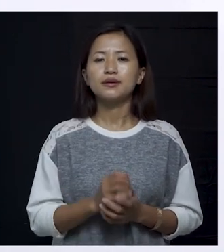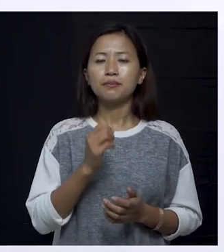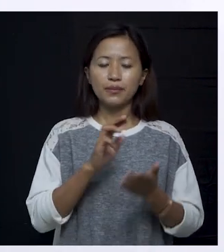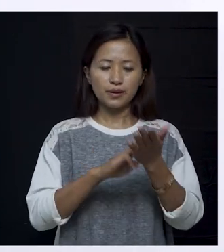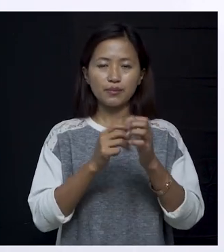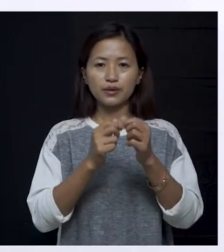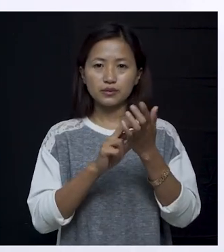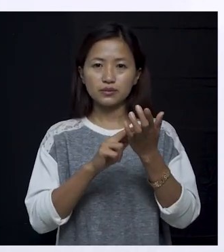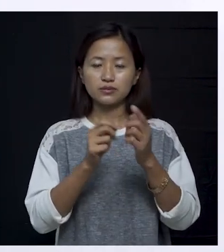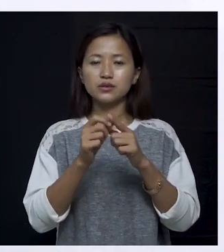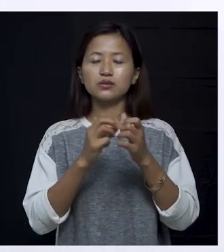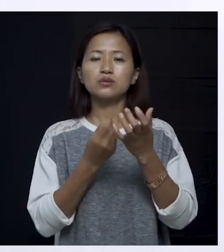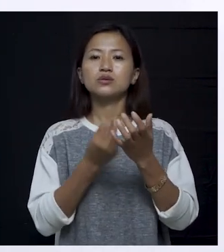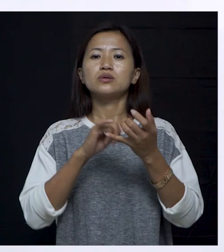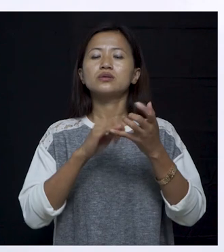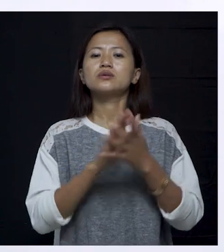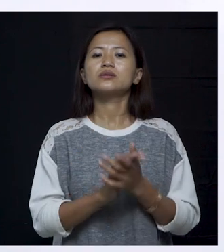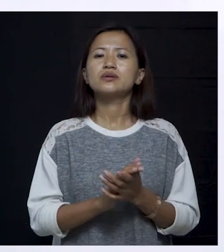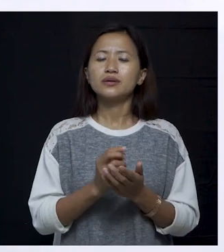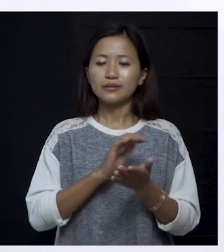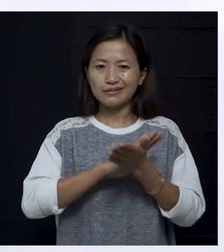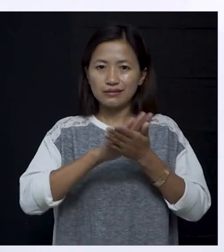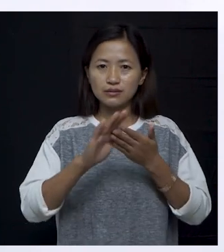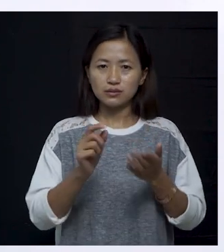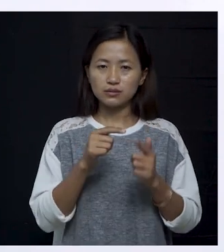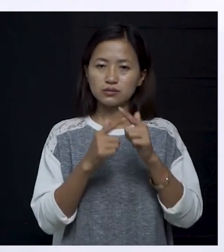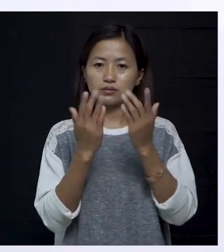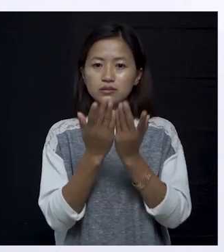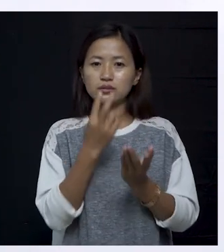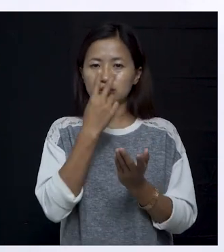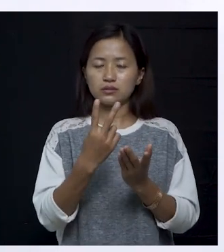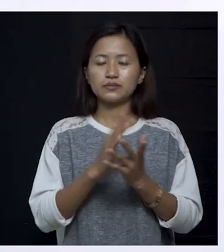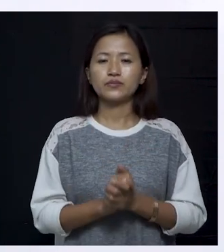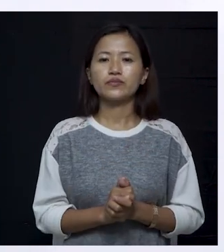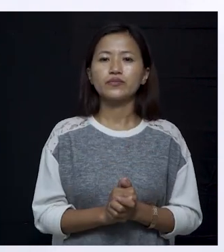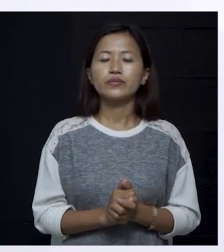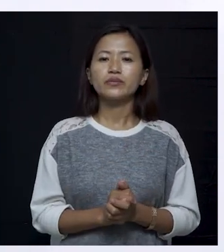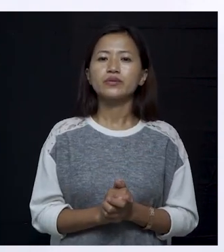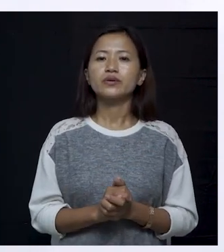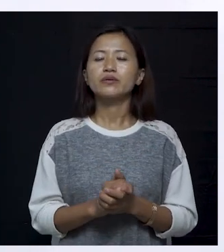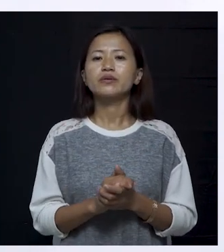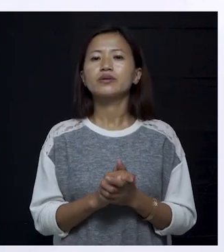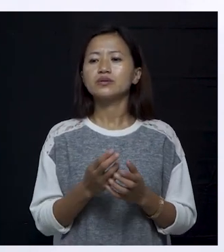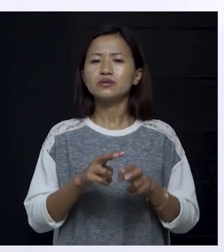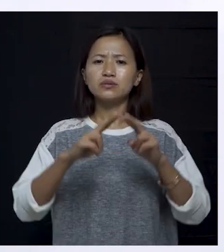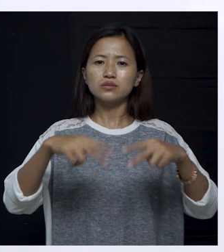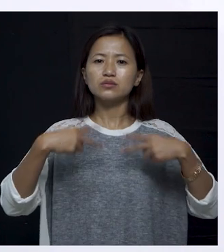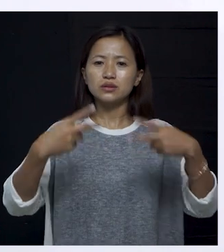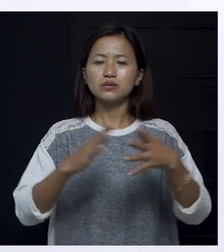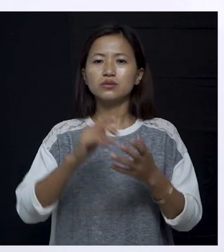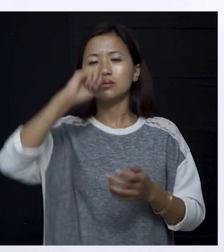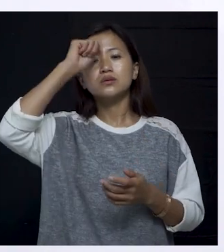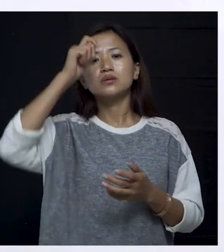mandamus, okay? Mandamus, it is written clearly in your textbook. So mandamus means, again, if you translate it into English,